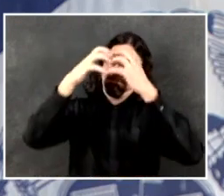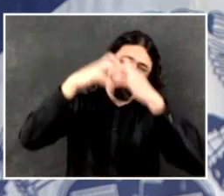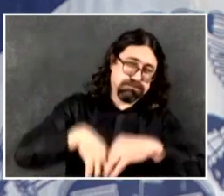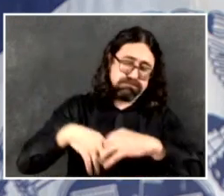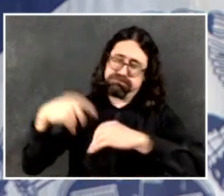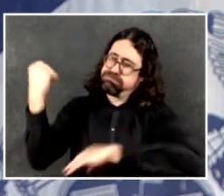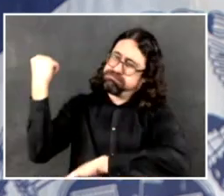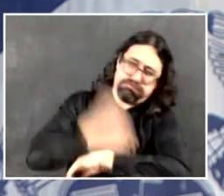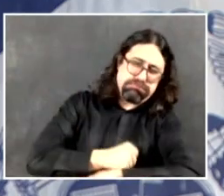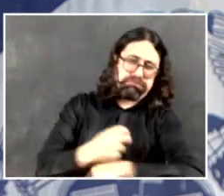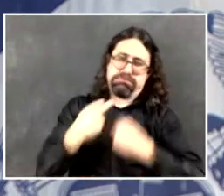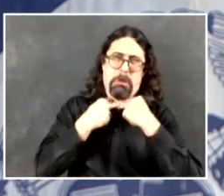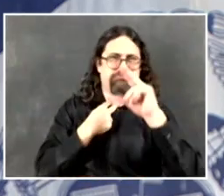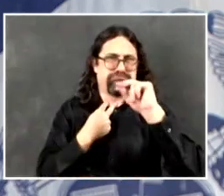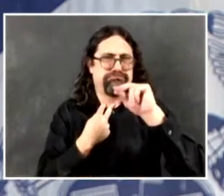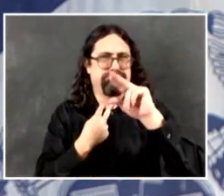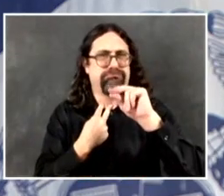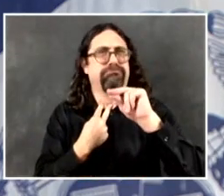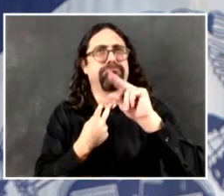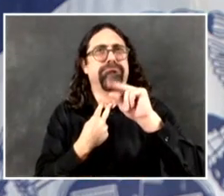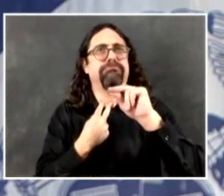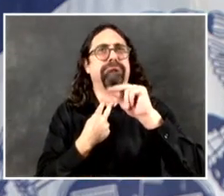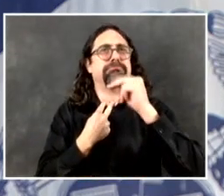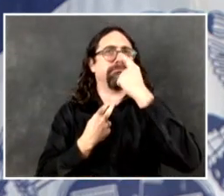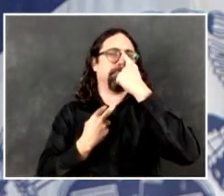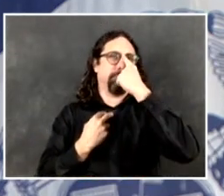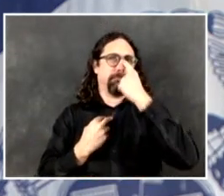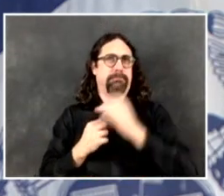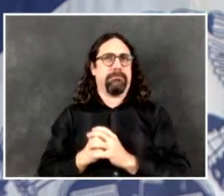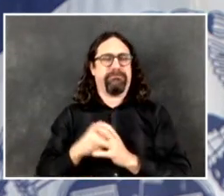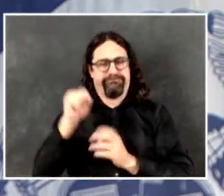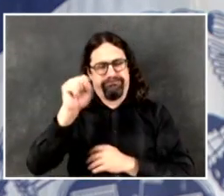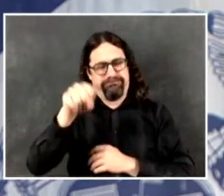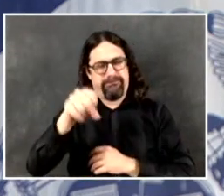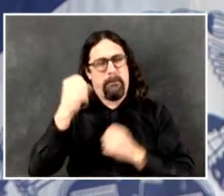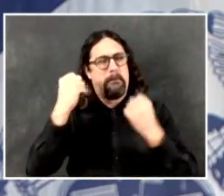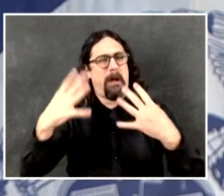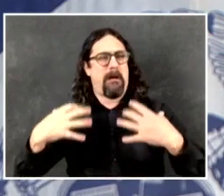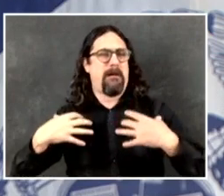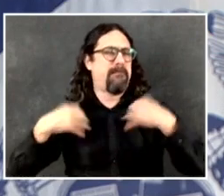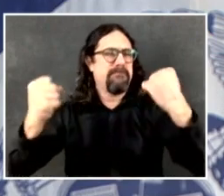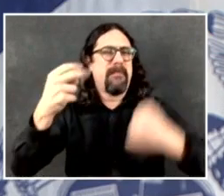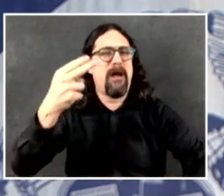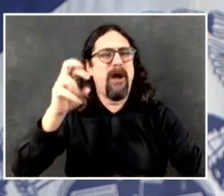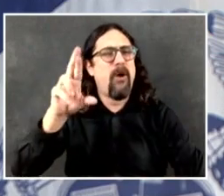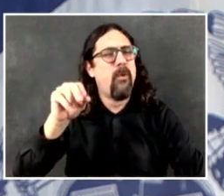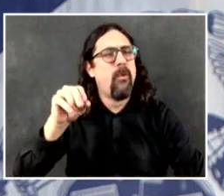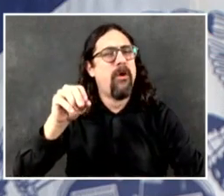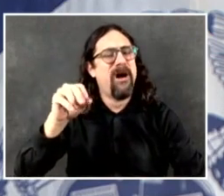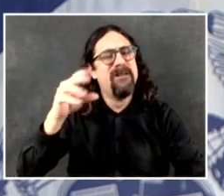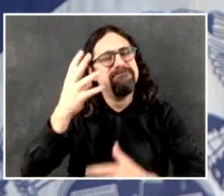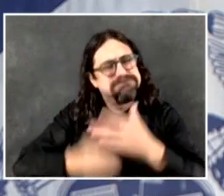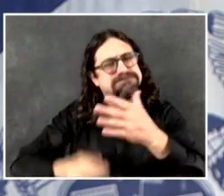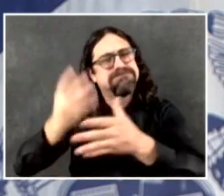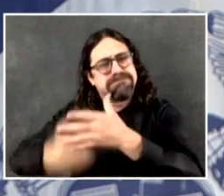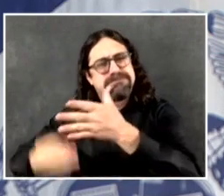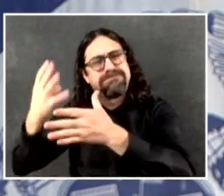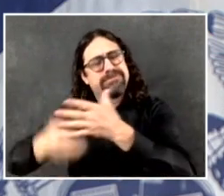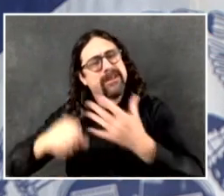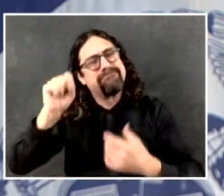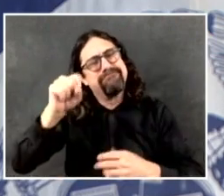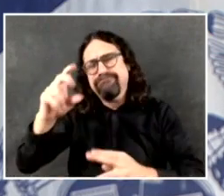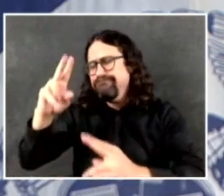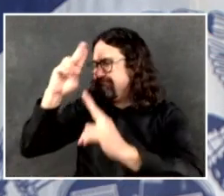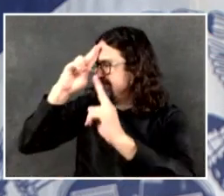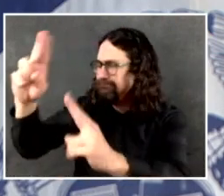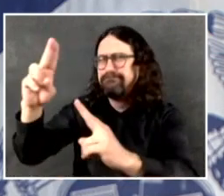the heroes we lost, but we were inspired by their example. Think about Hurricane Sandy, worst natural